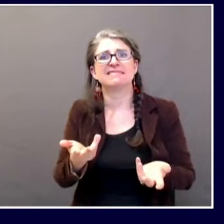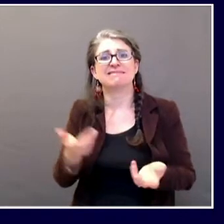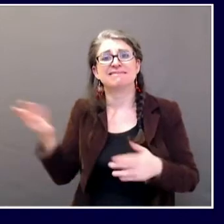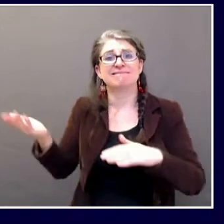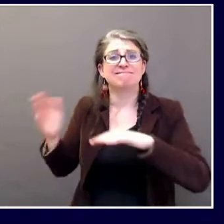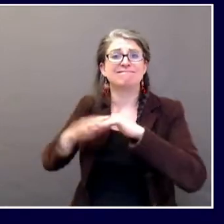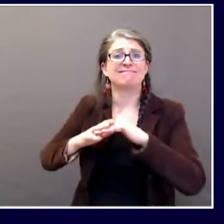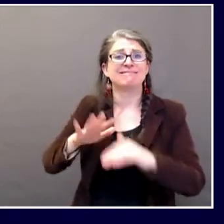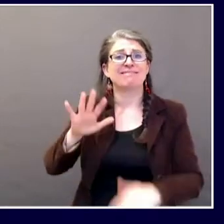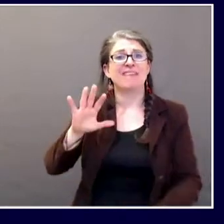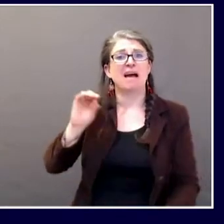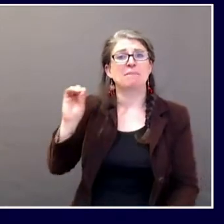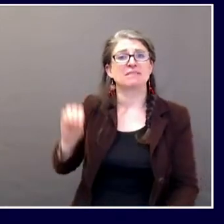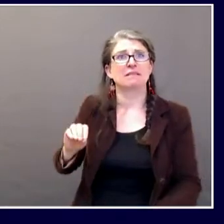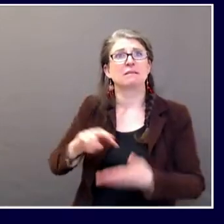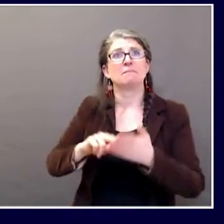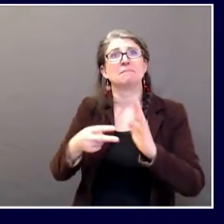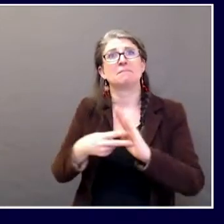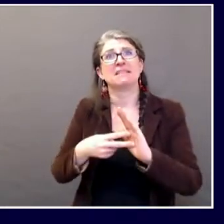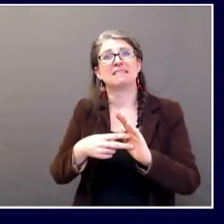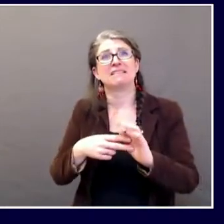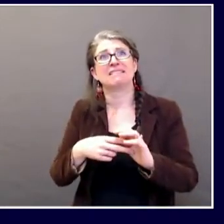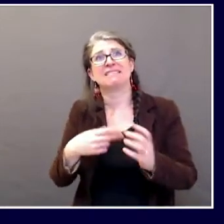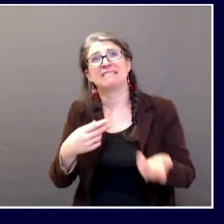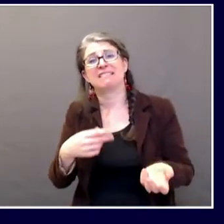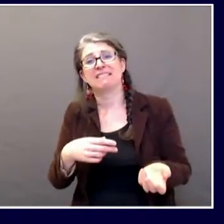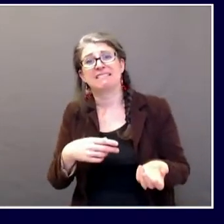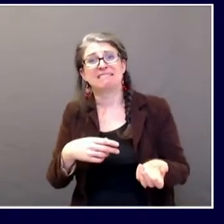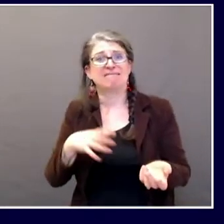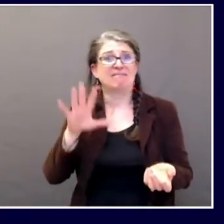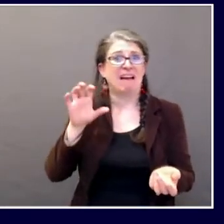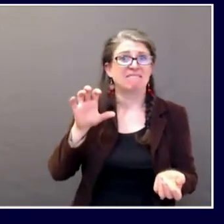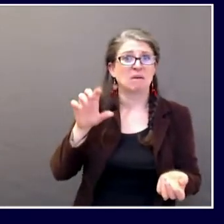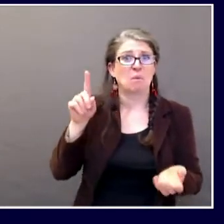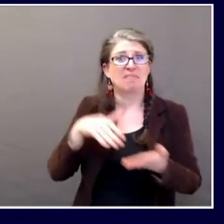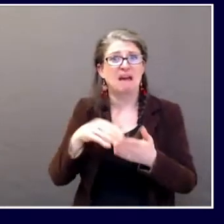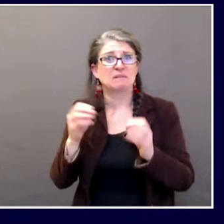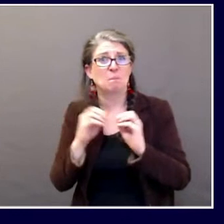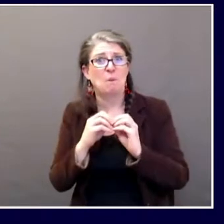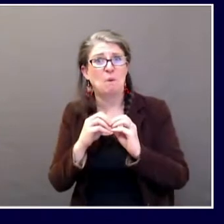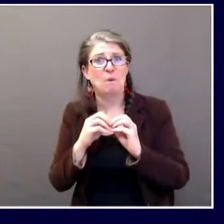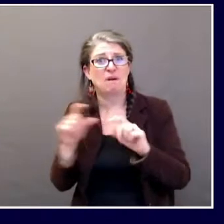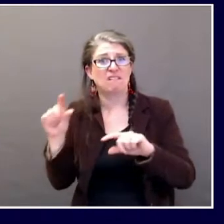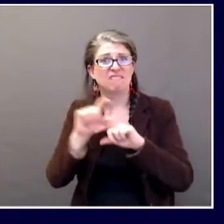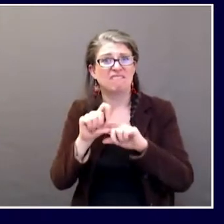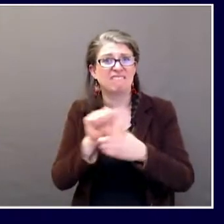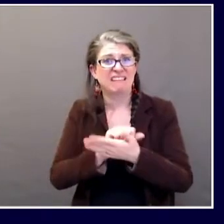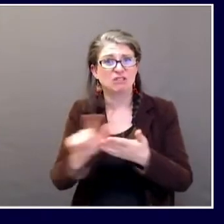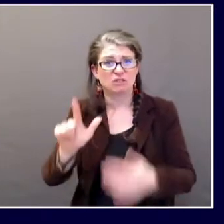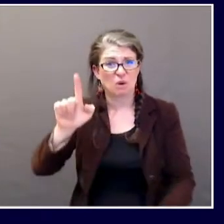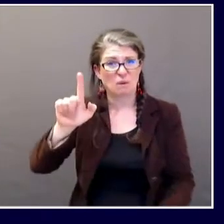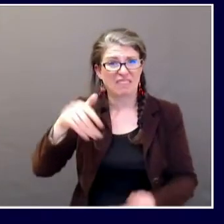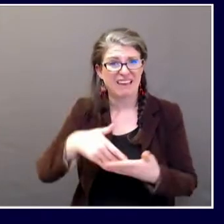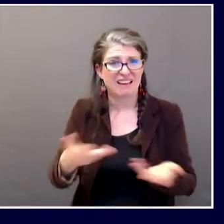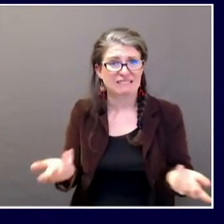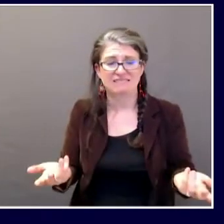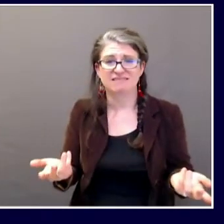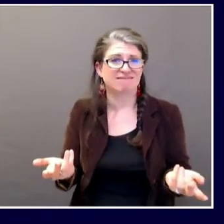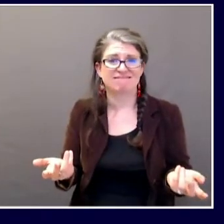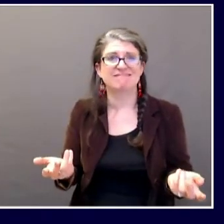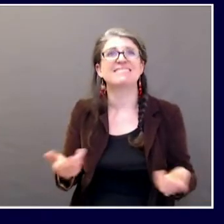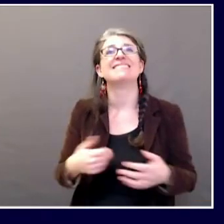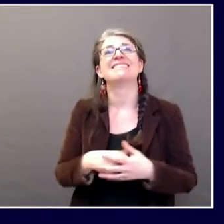over 190,000 people that we have to vaccinate. Make no mistake, the work that water